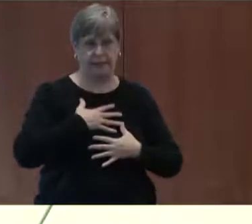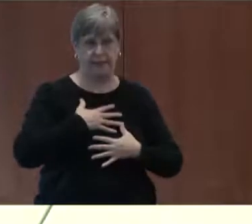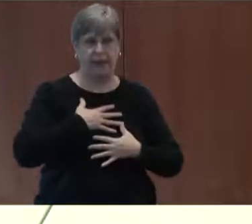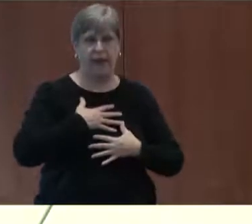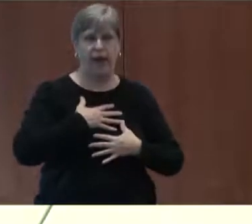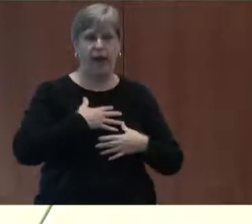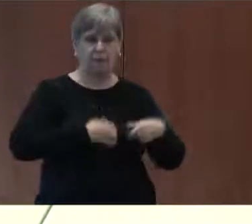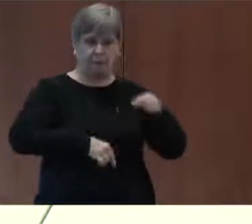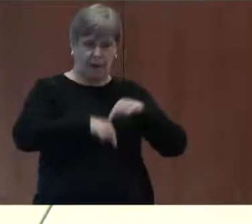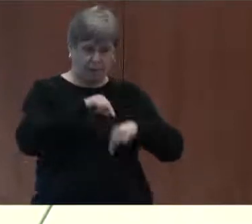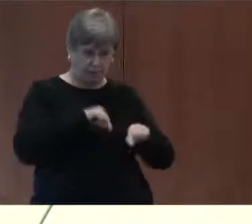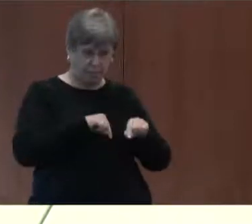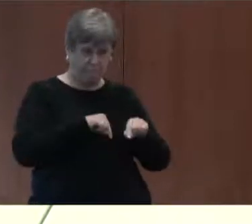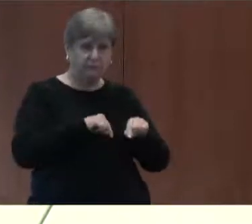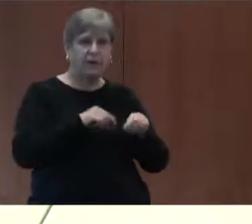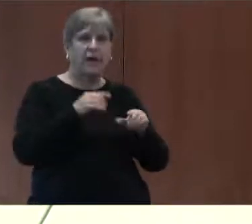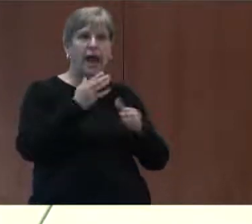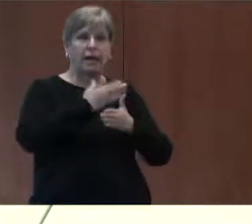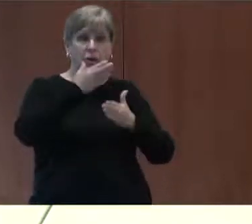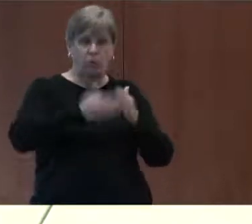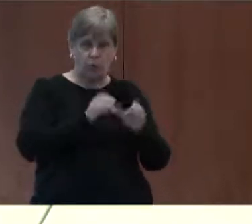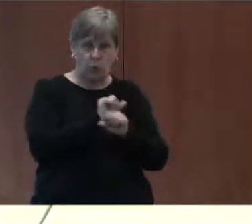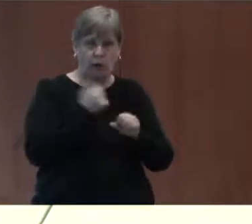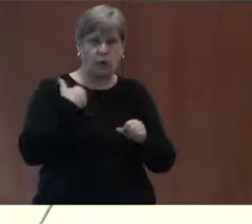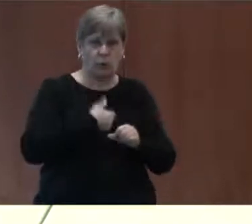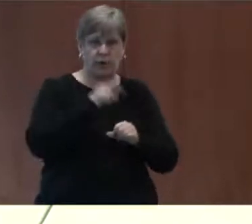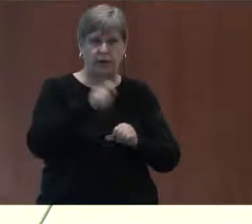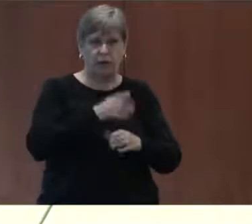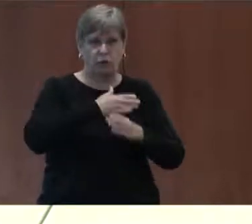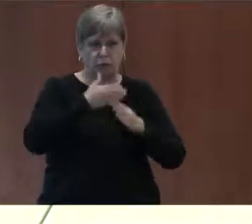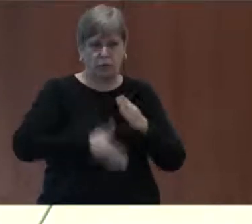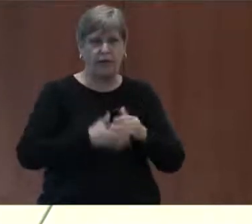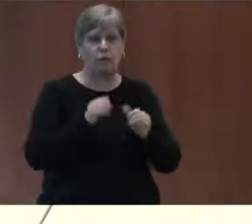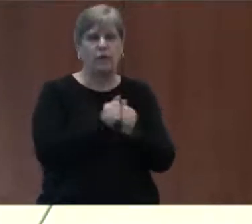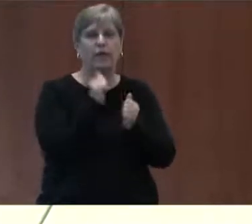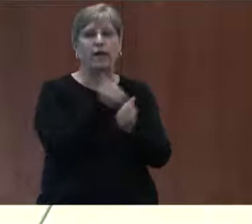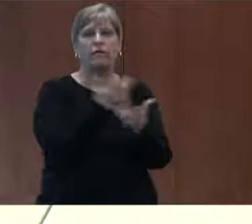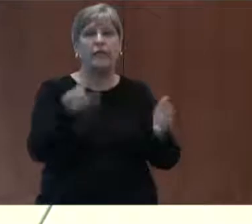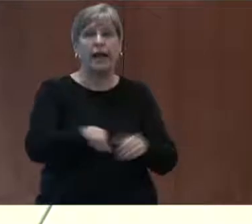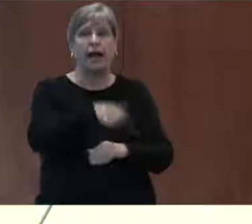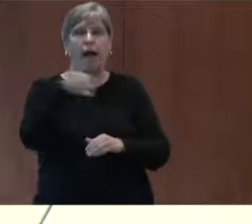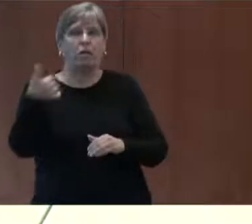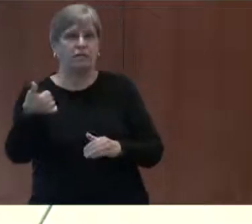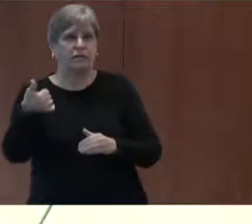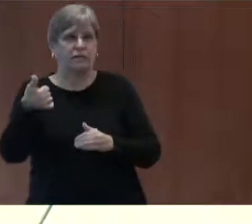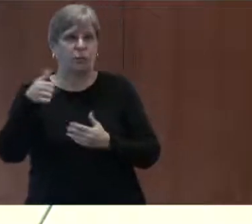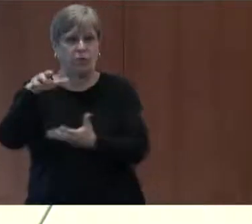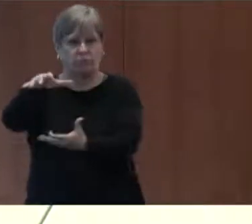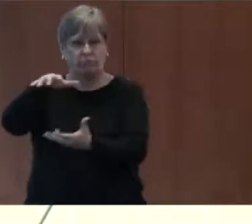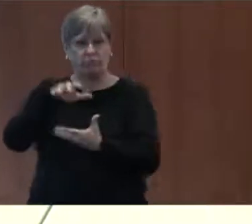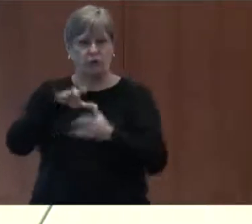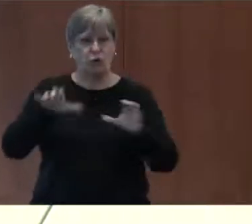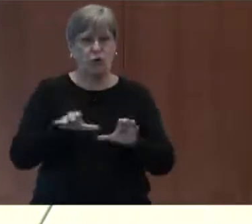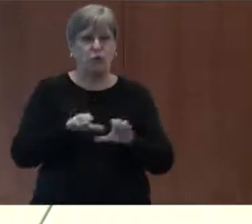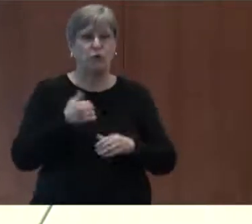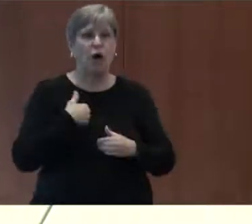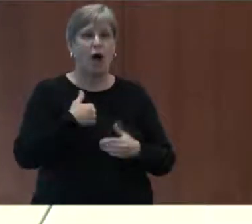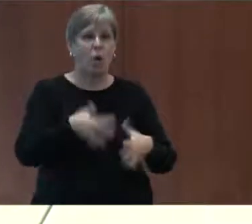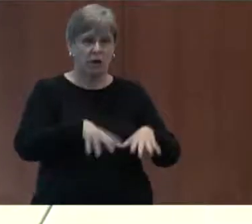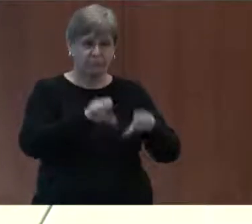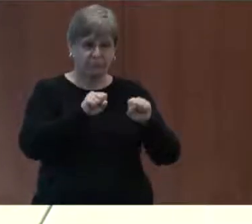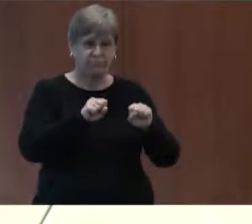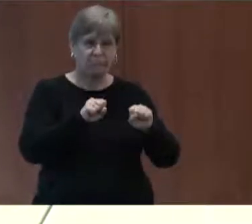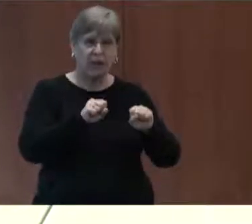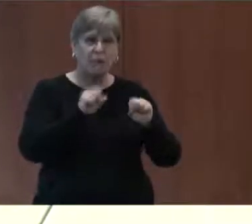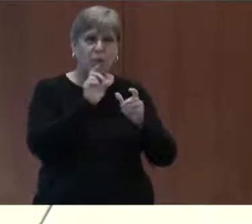step back and get some things done that we needed to do with everything else that was on our plates. So I just wanted to take a